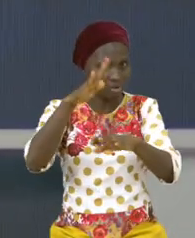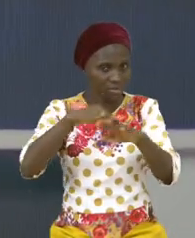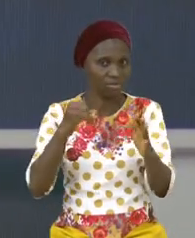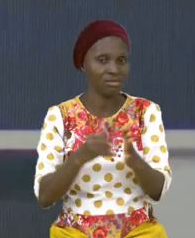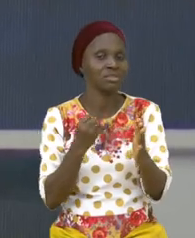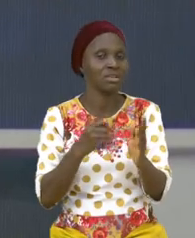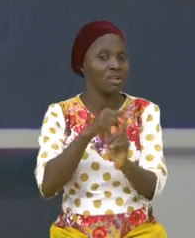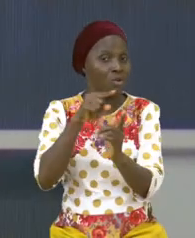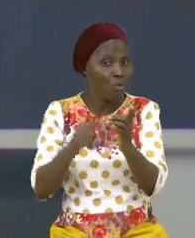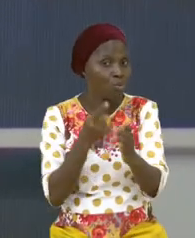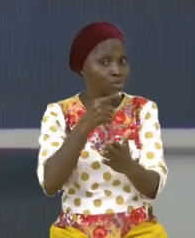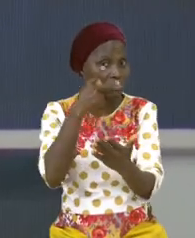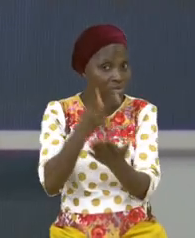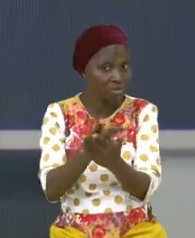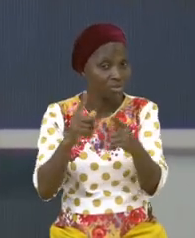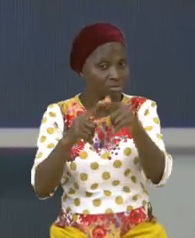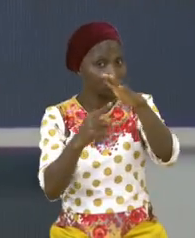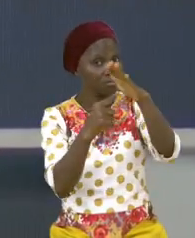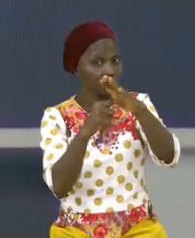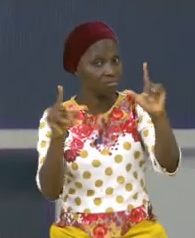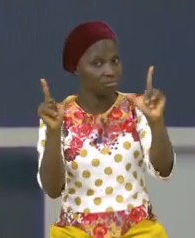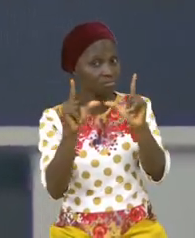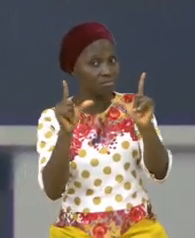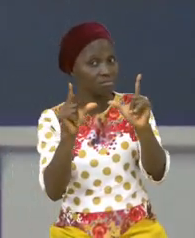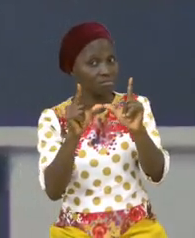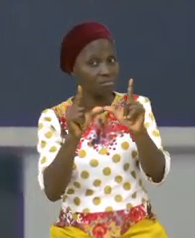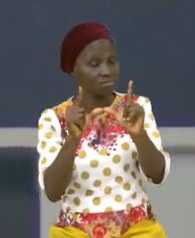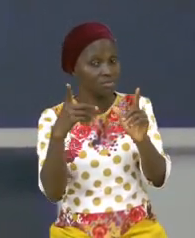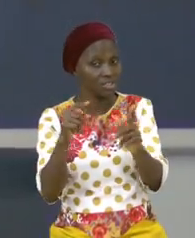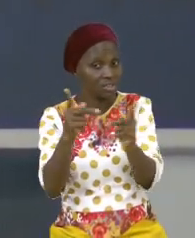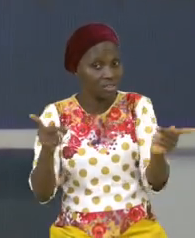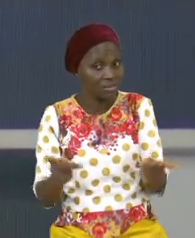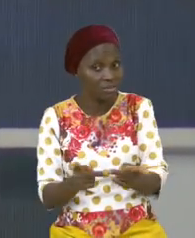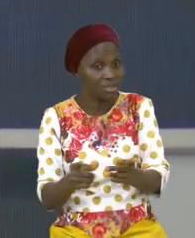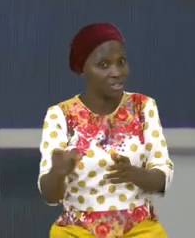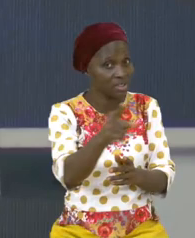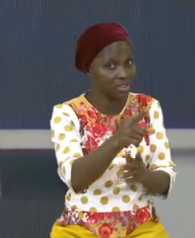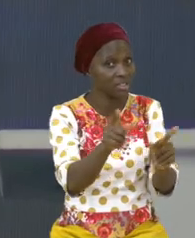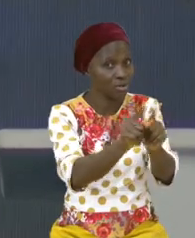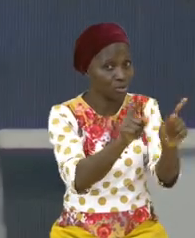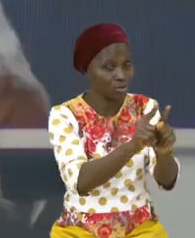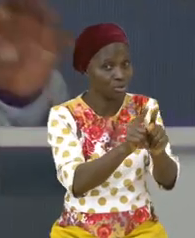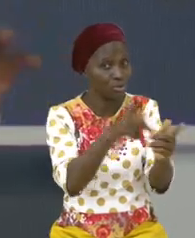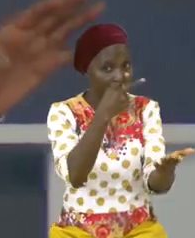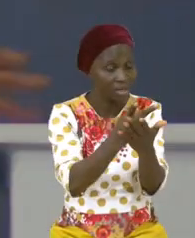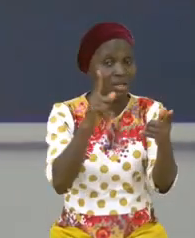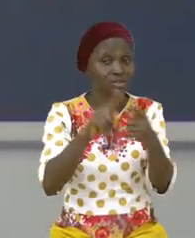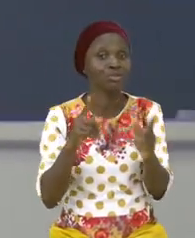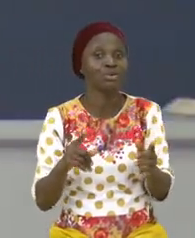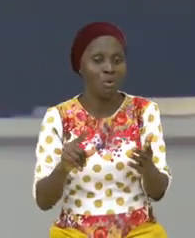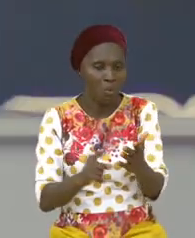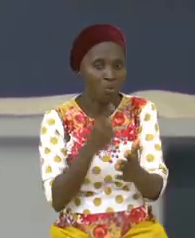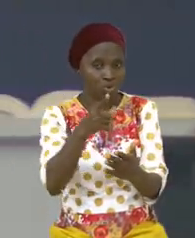to this place, which place? The place they got to. Once you get to